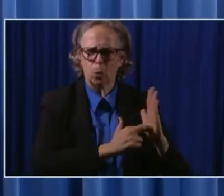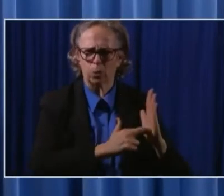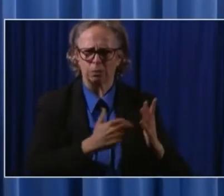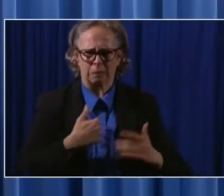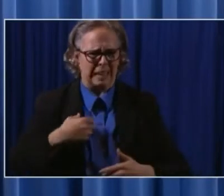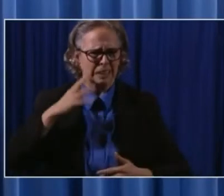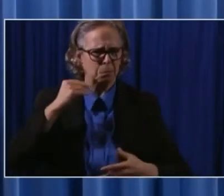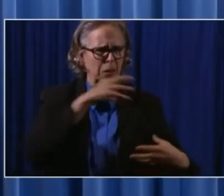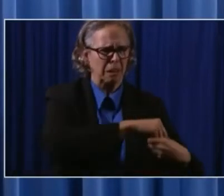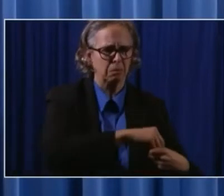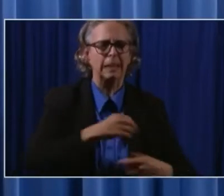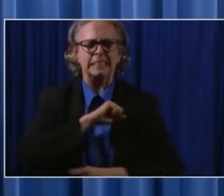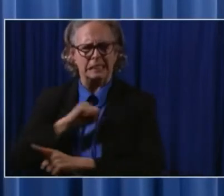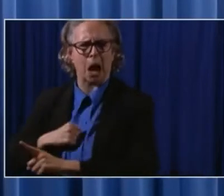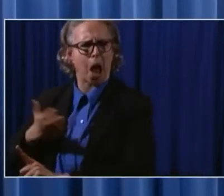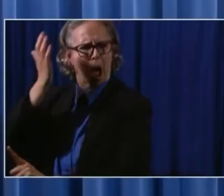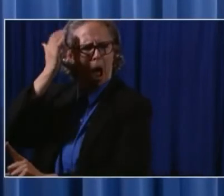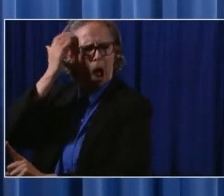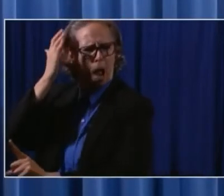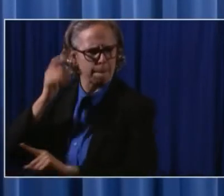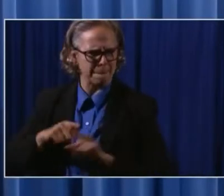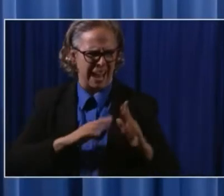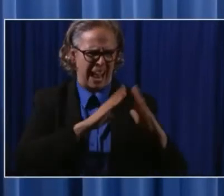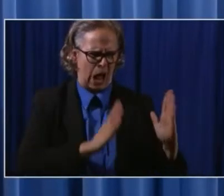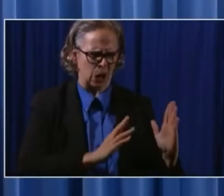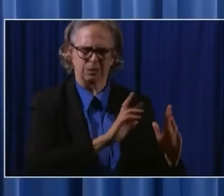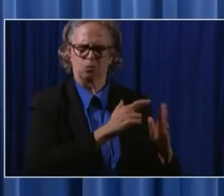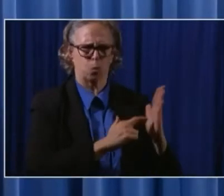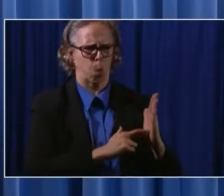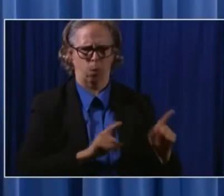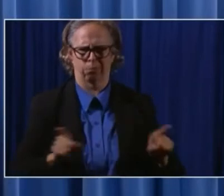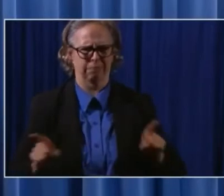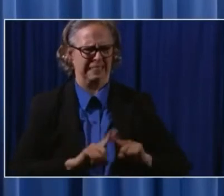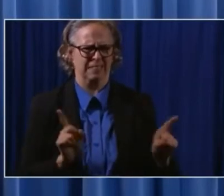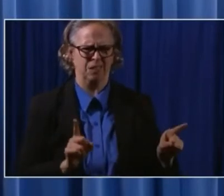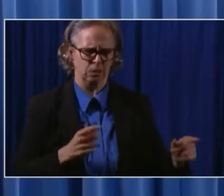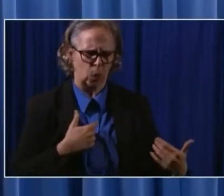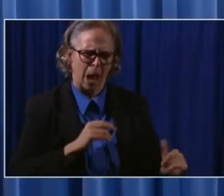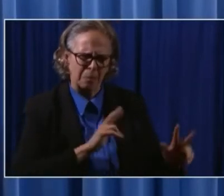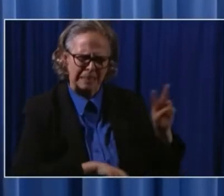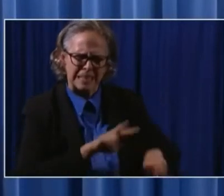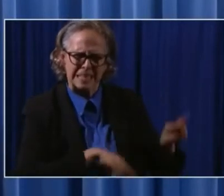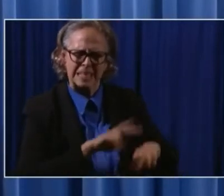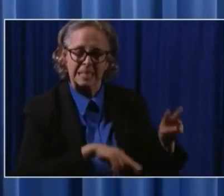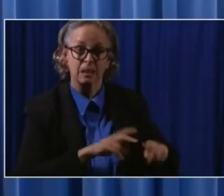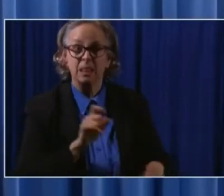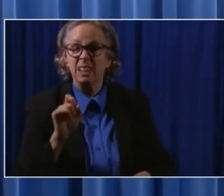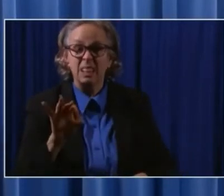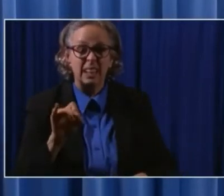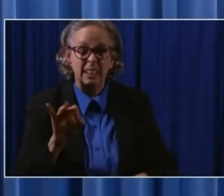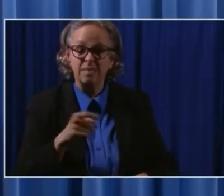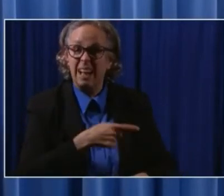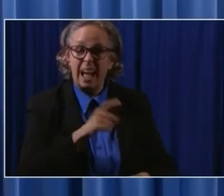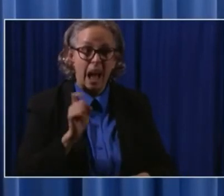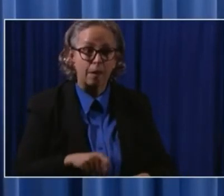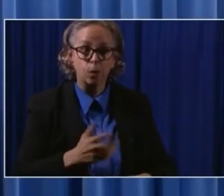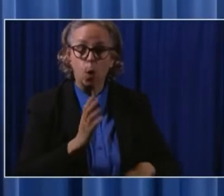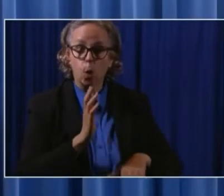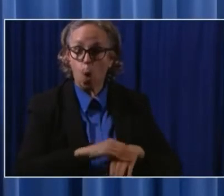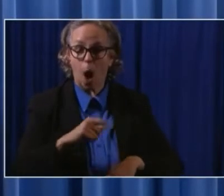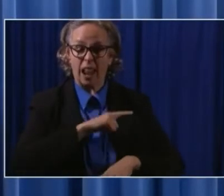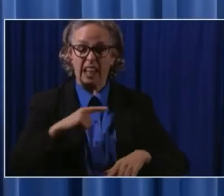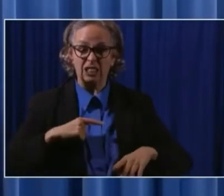many years ago, but trying to understand those rules. But if it's necessary for us to call the legislature into